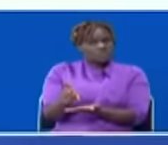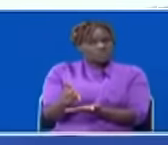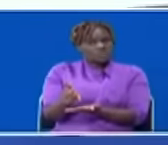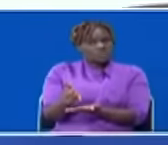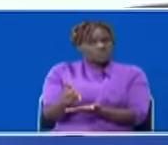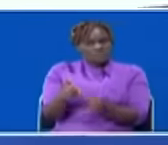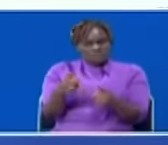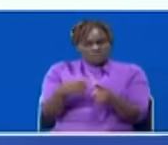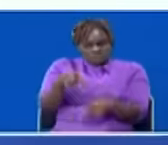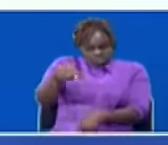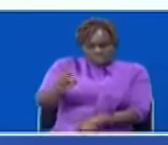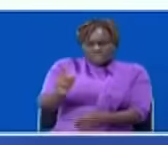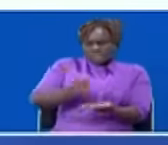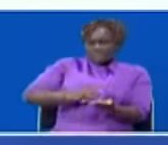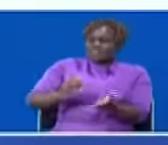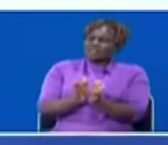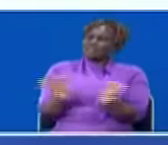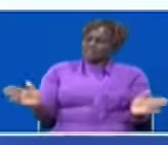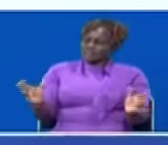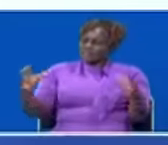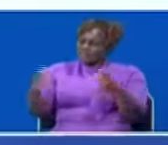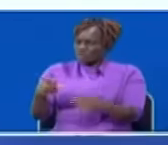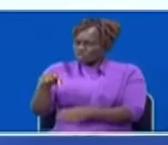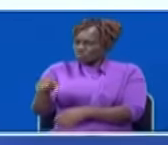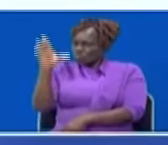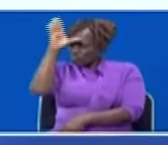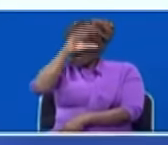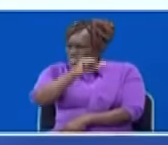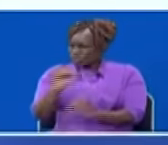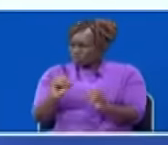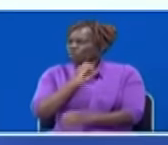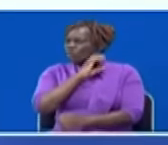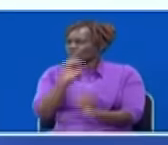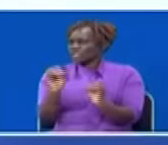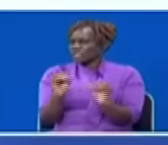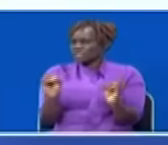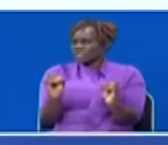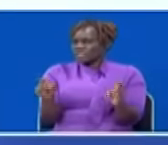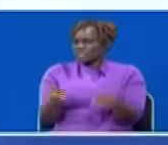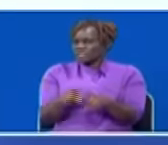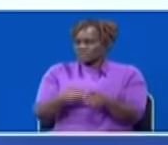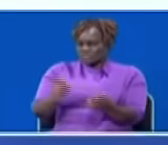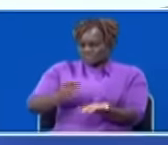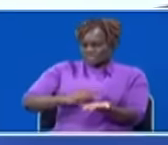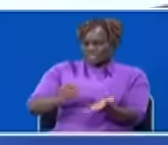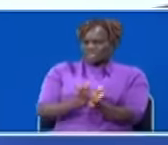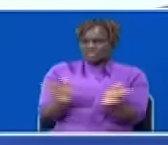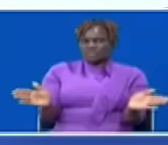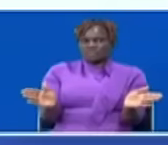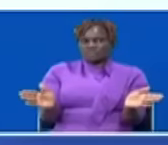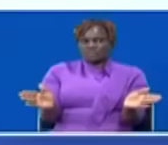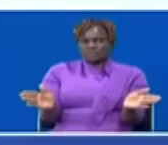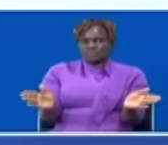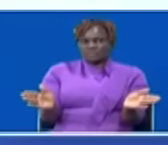issue. But some would say you are the Secretary General of the party. Why did you not raise this within the party? Because even as a Secretary we're General. We're only in Nairobi and